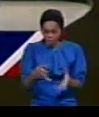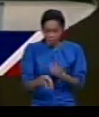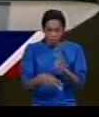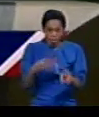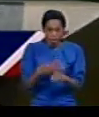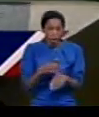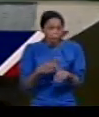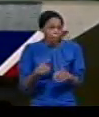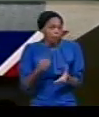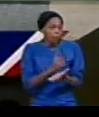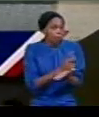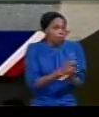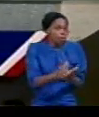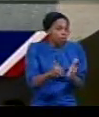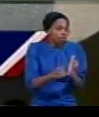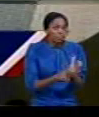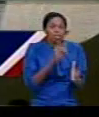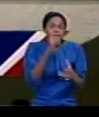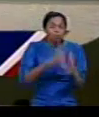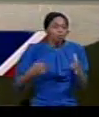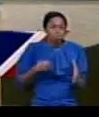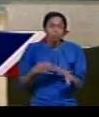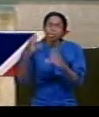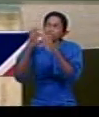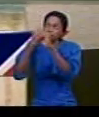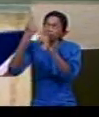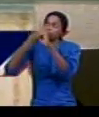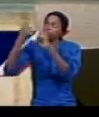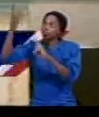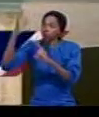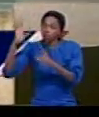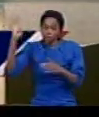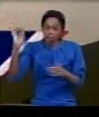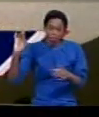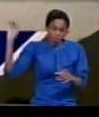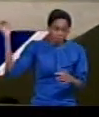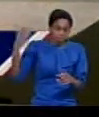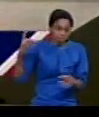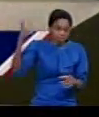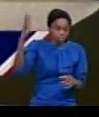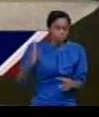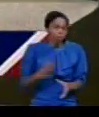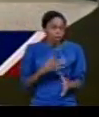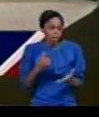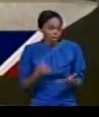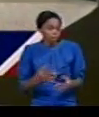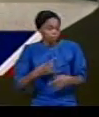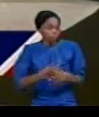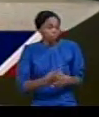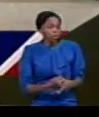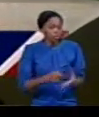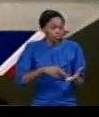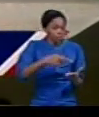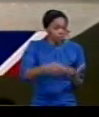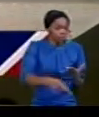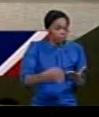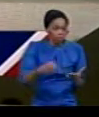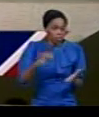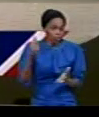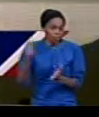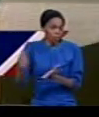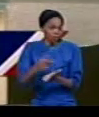from God by the grace of God. And the product of the earth, self-righteousness, is